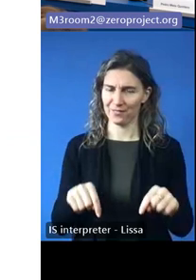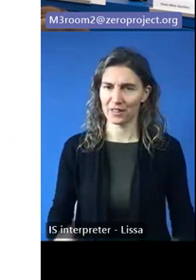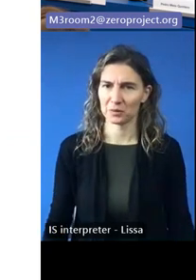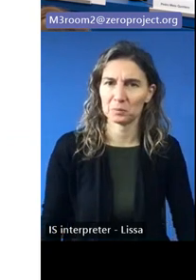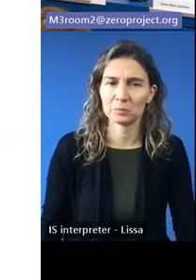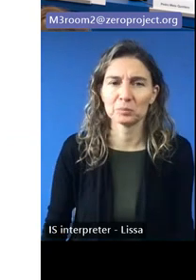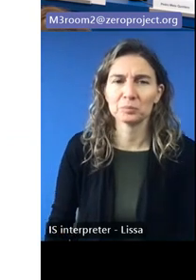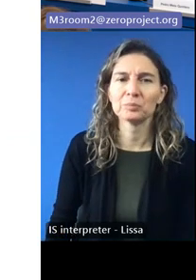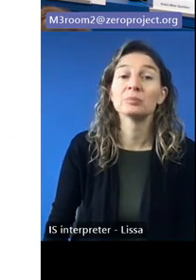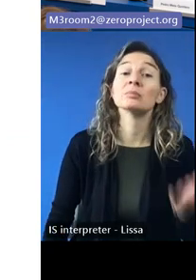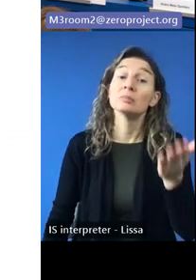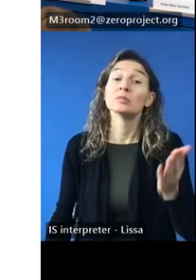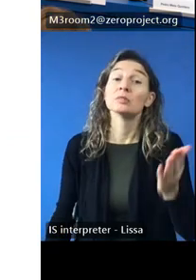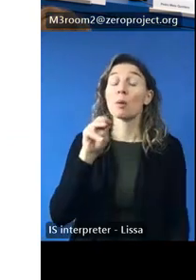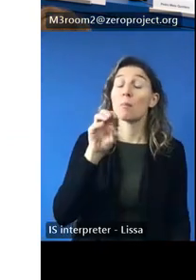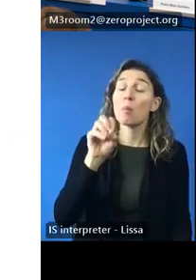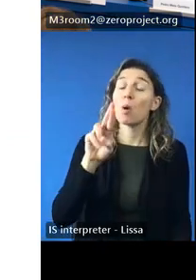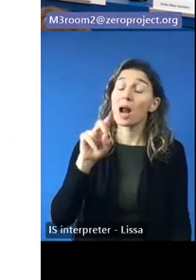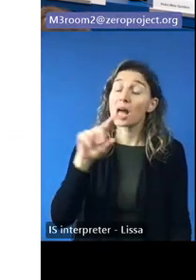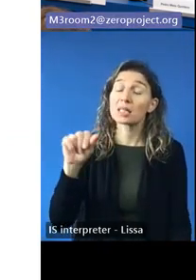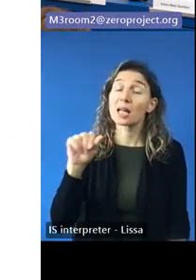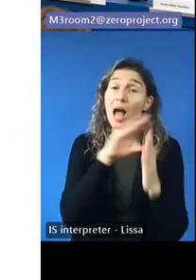feel protected and safe.